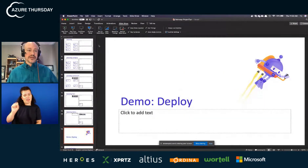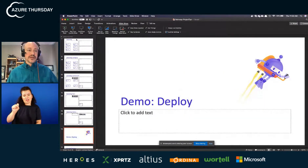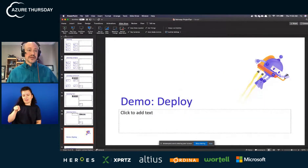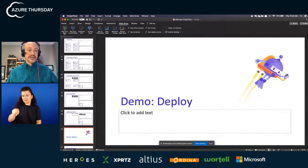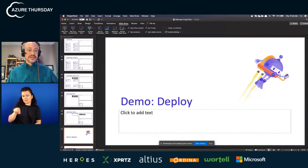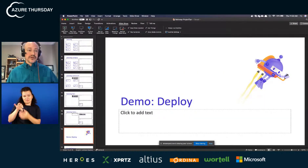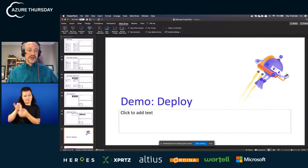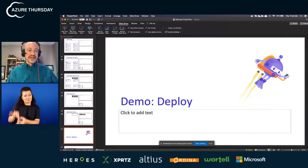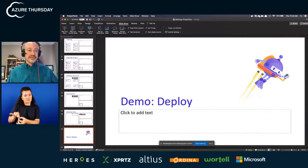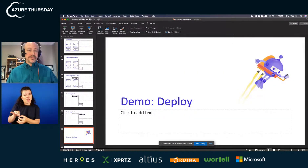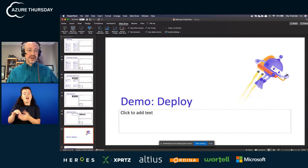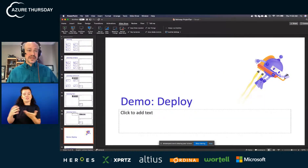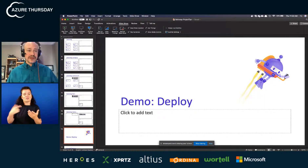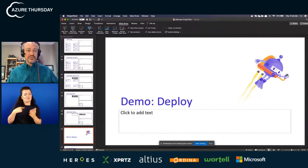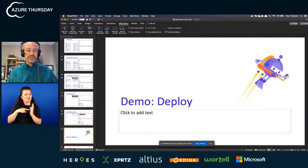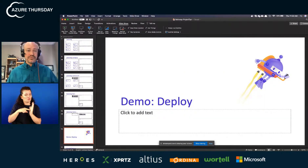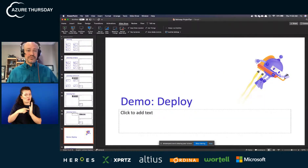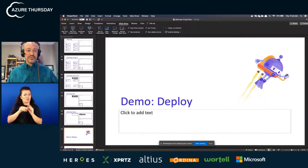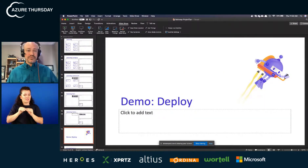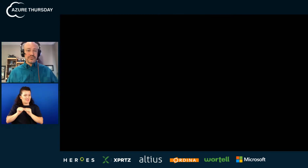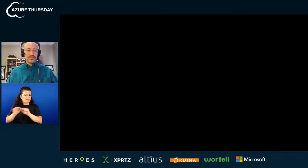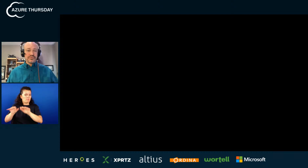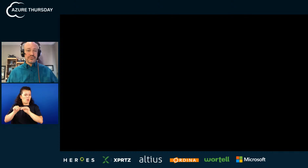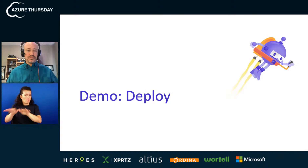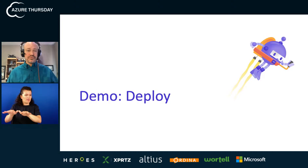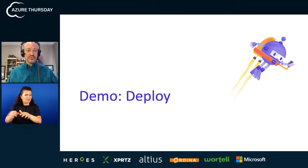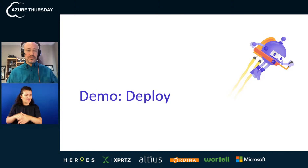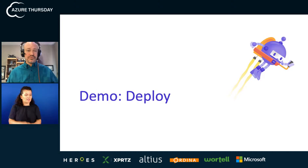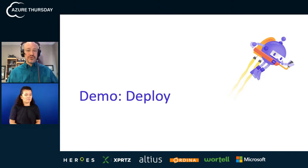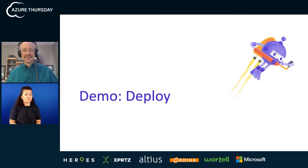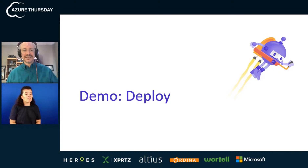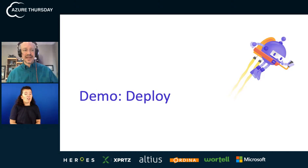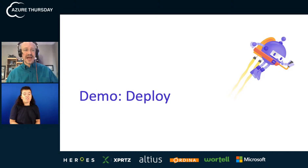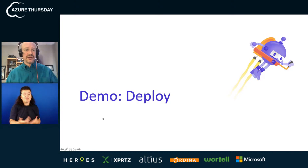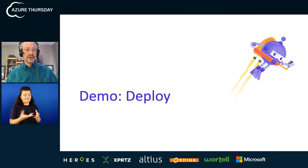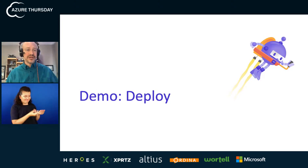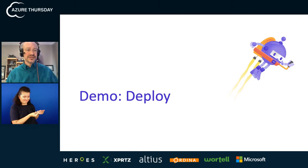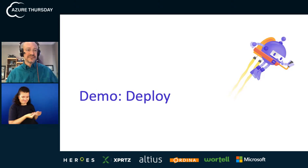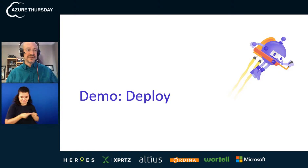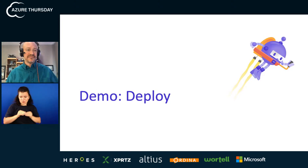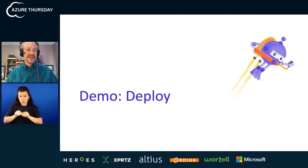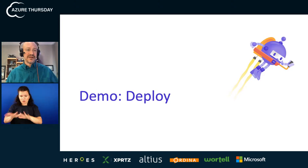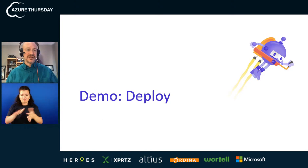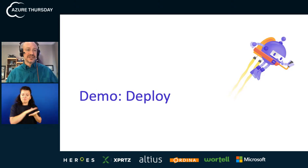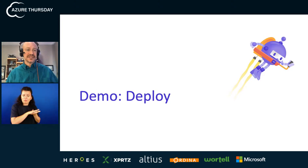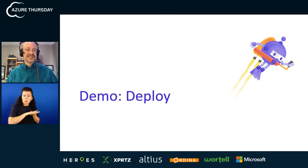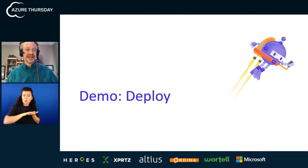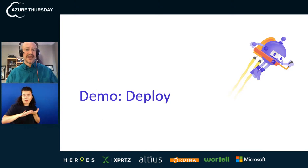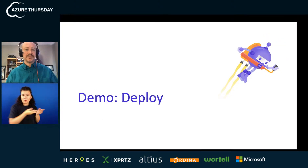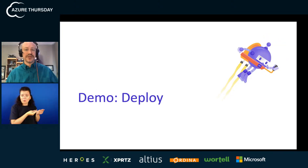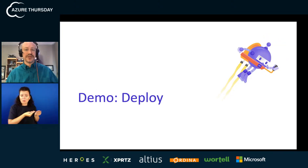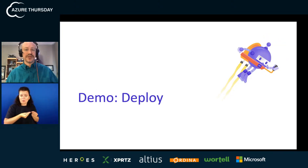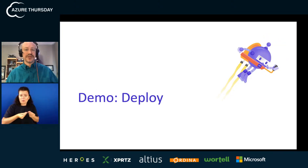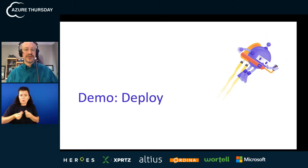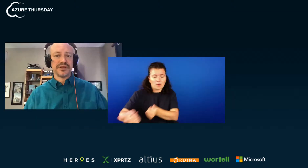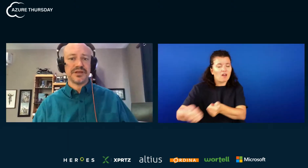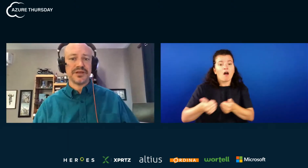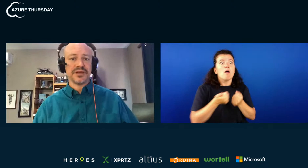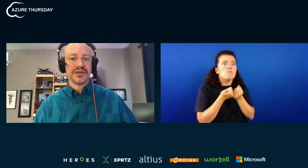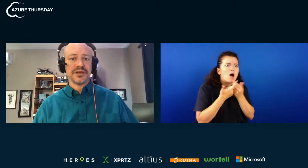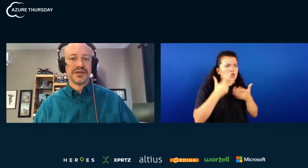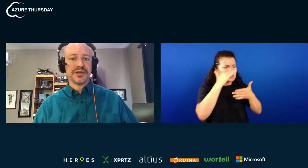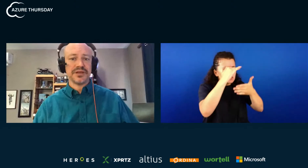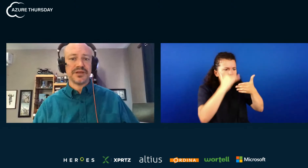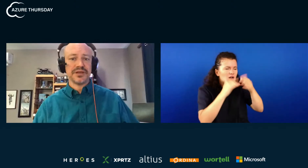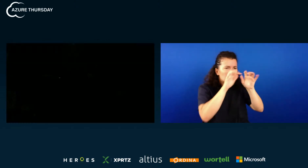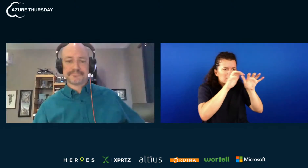deployment. So again, you know, pretty smooth deployment experience, and not a whole bunch of configuration to set up in order to do that.